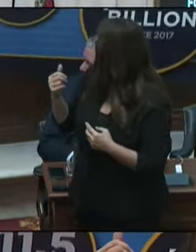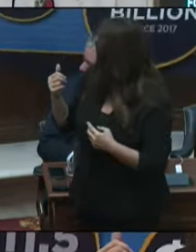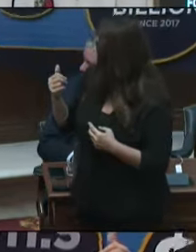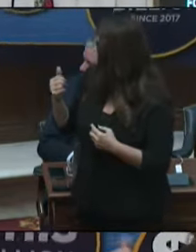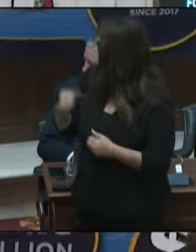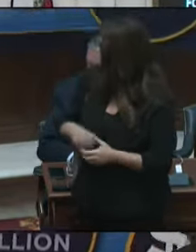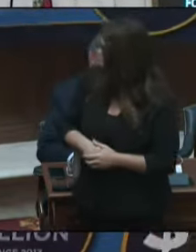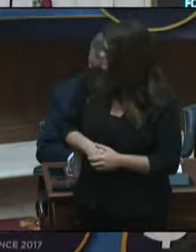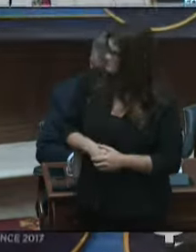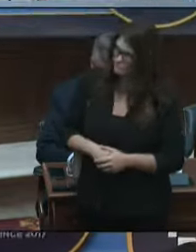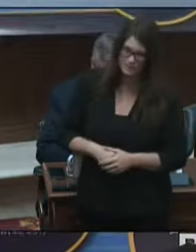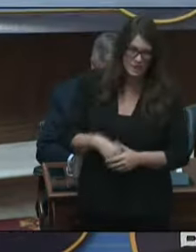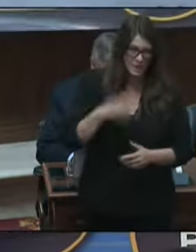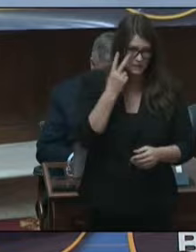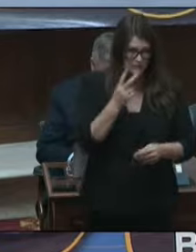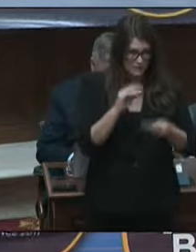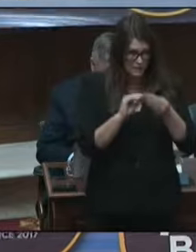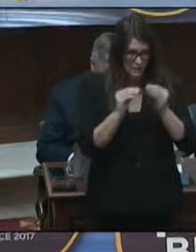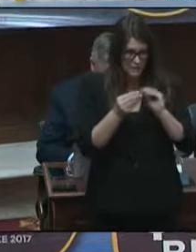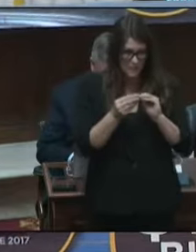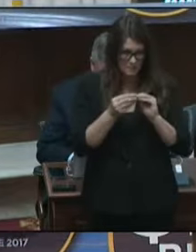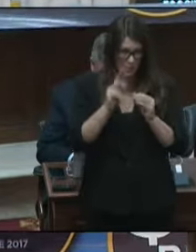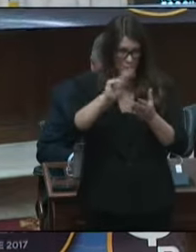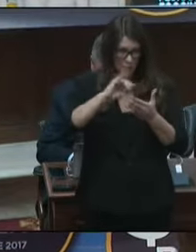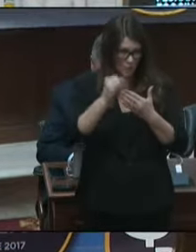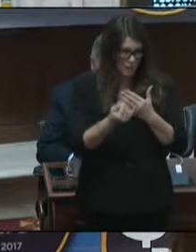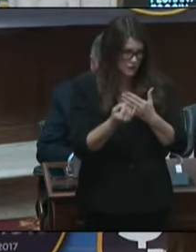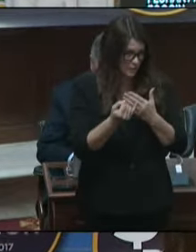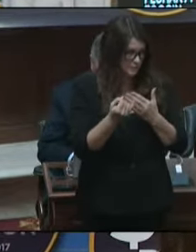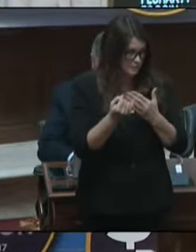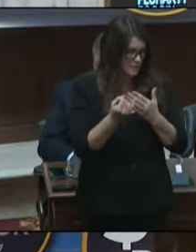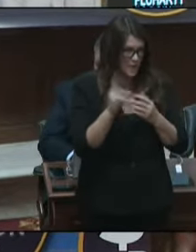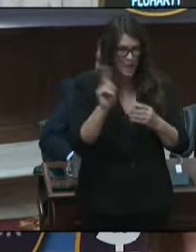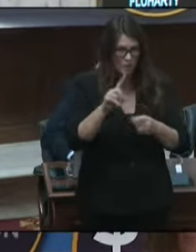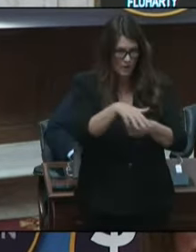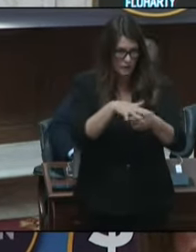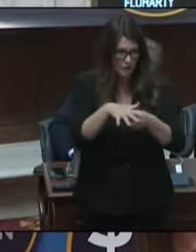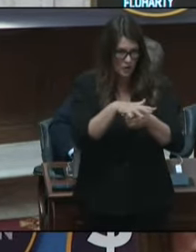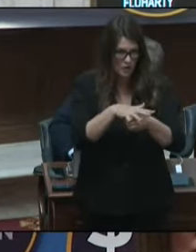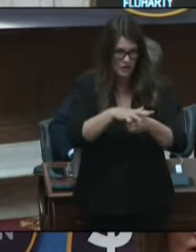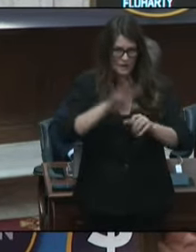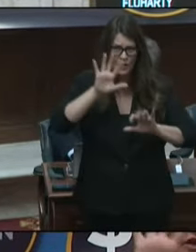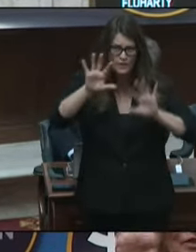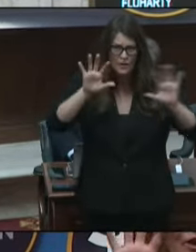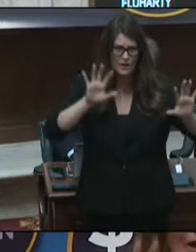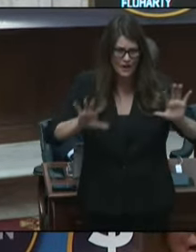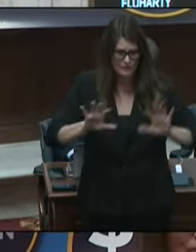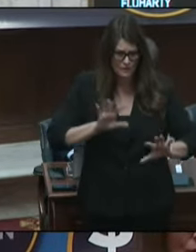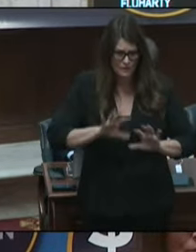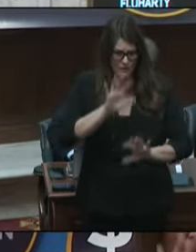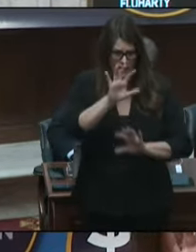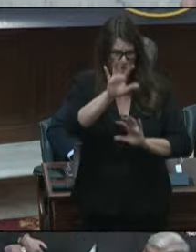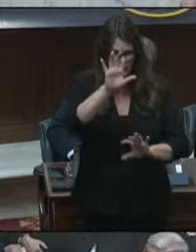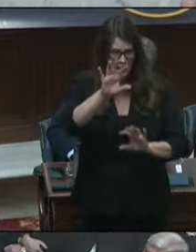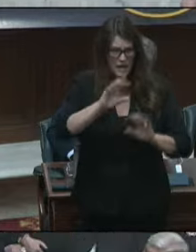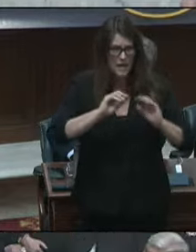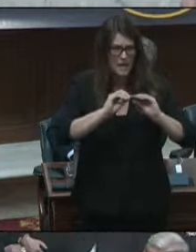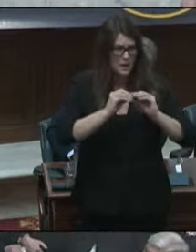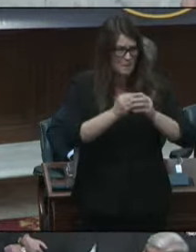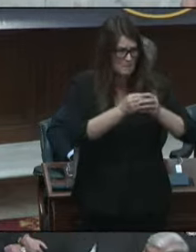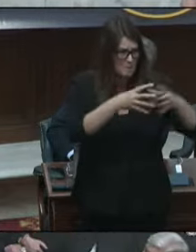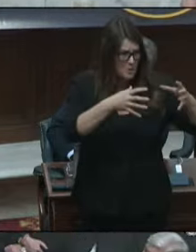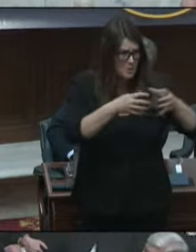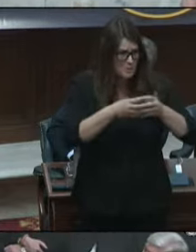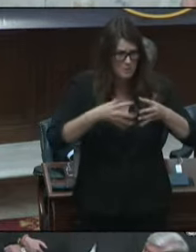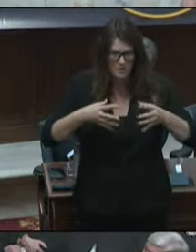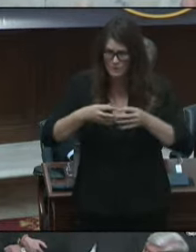I want you to look at the number of projects and where they are. They're everywhere. They're blooming